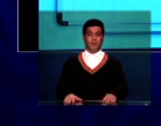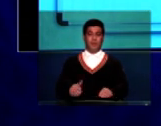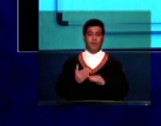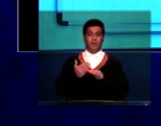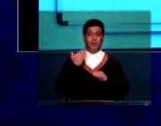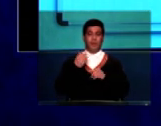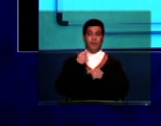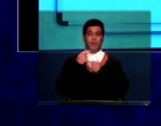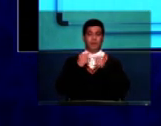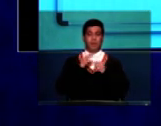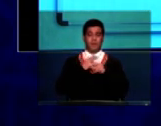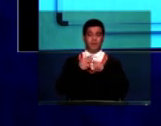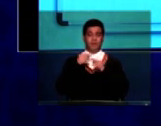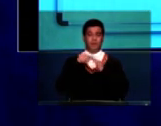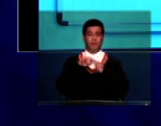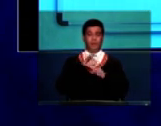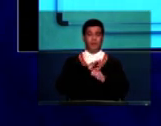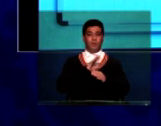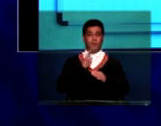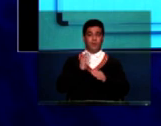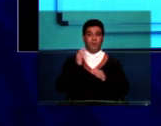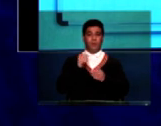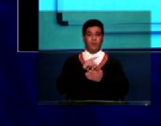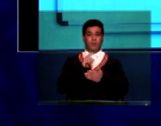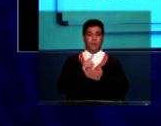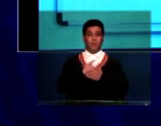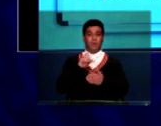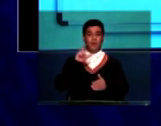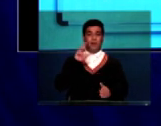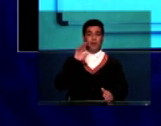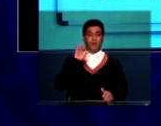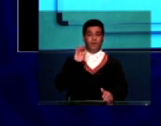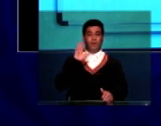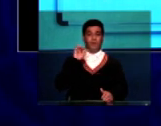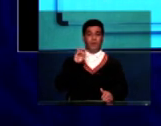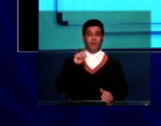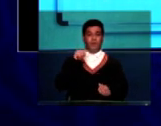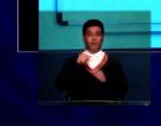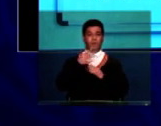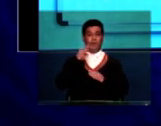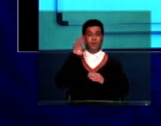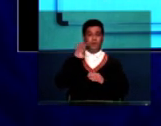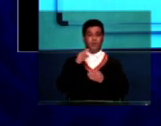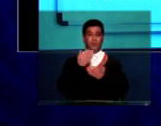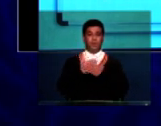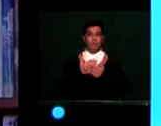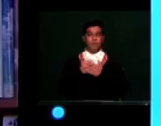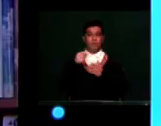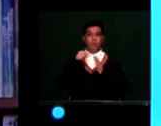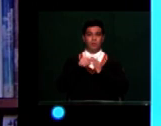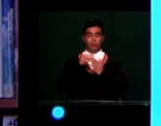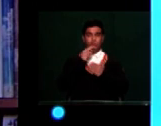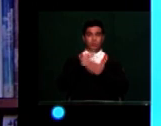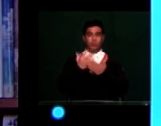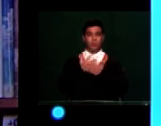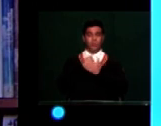Yuqorida aytilgan hosillardan foydalanamiz va albatta Eyler-Venn diagrammasida tasvirlab, quyidagi natijalarga